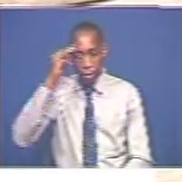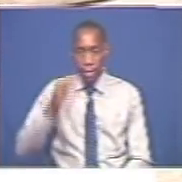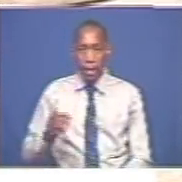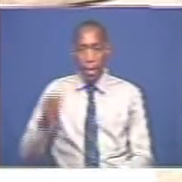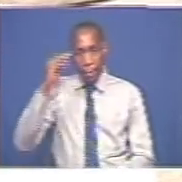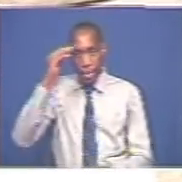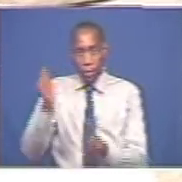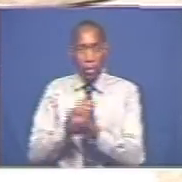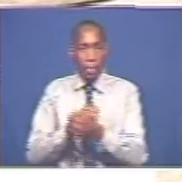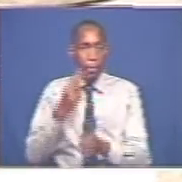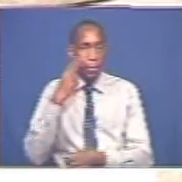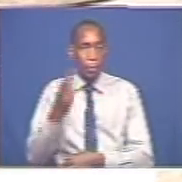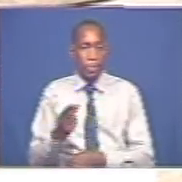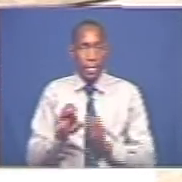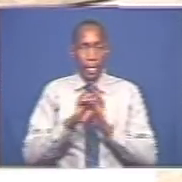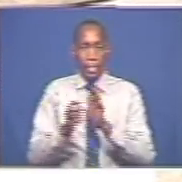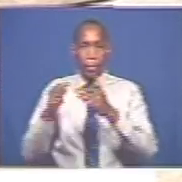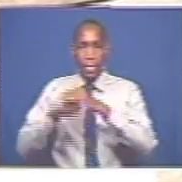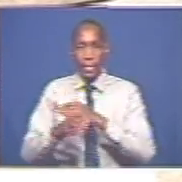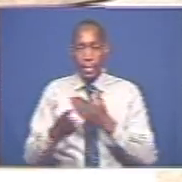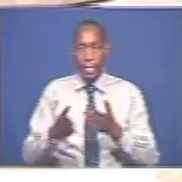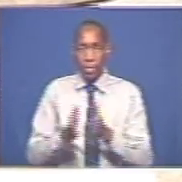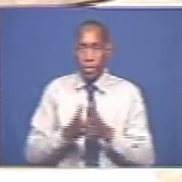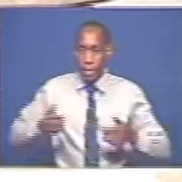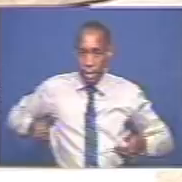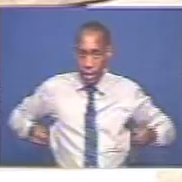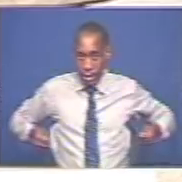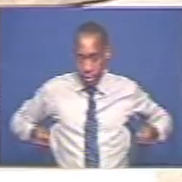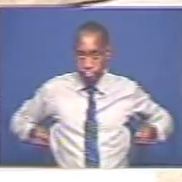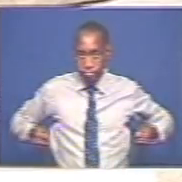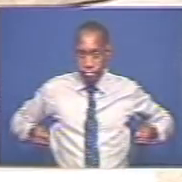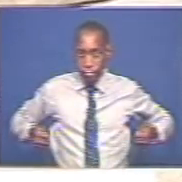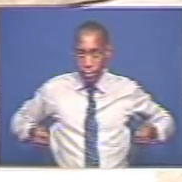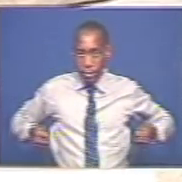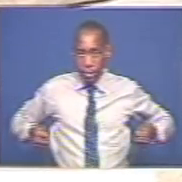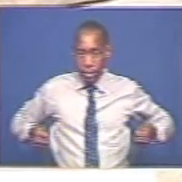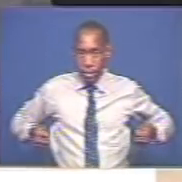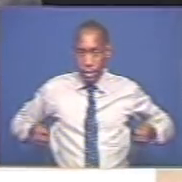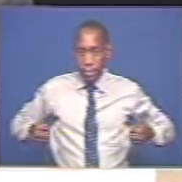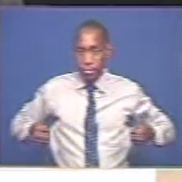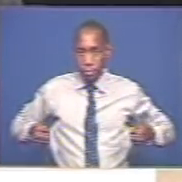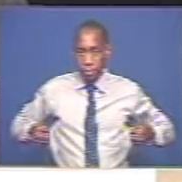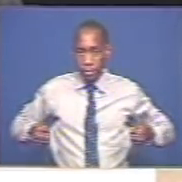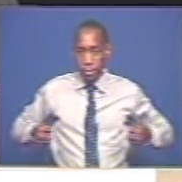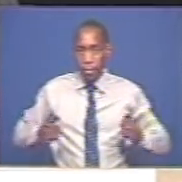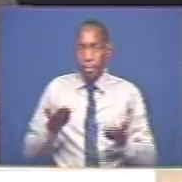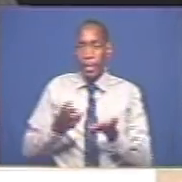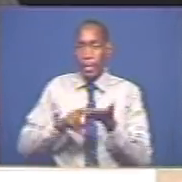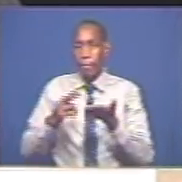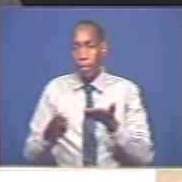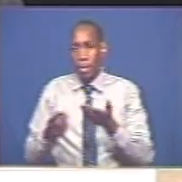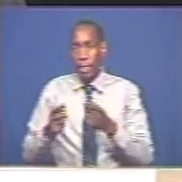Yeah. Like if I walked here with clashes, JJ, and I'm stumbling to fall, you'll quickly come to help